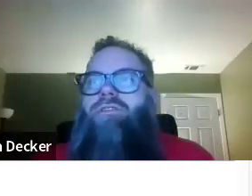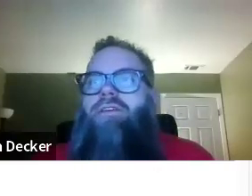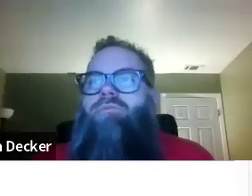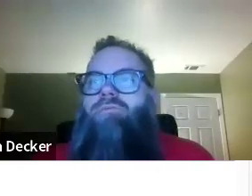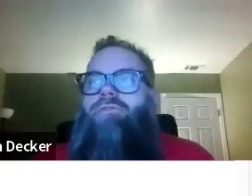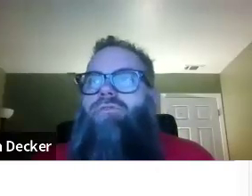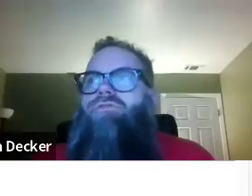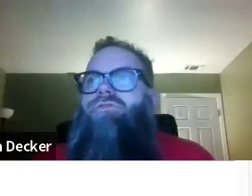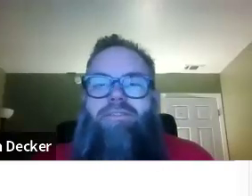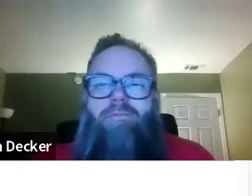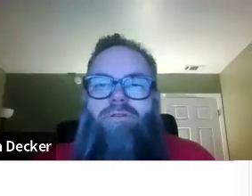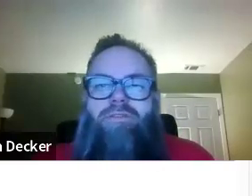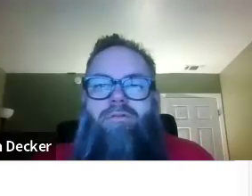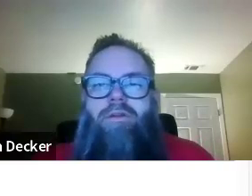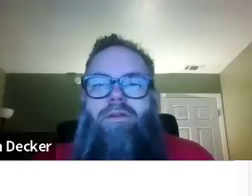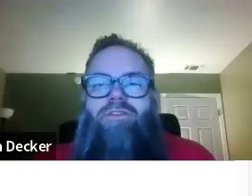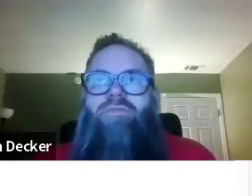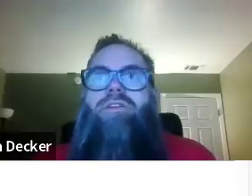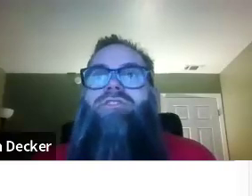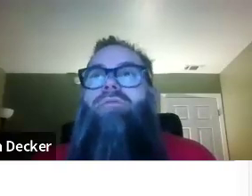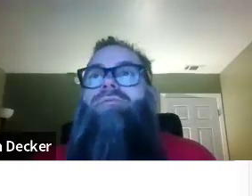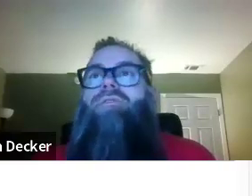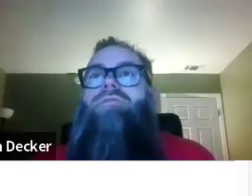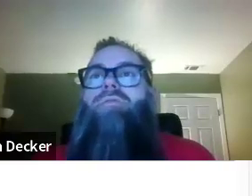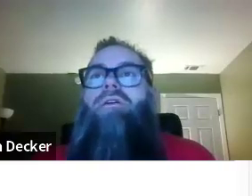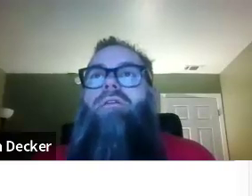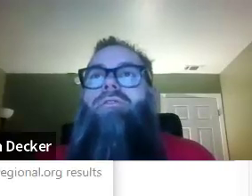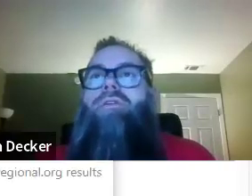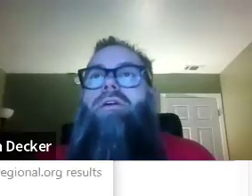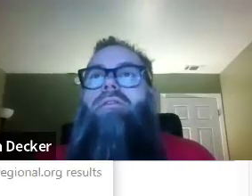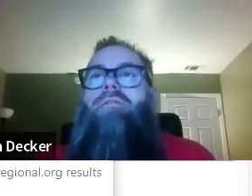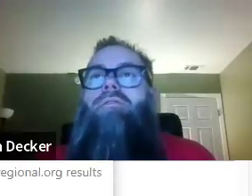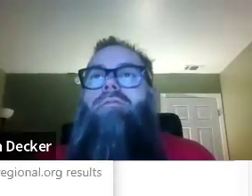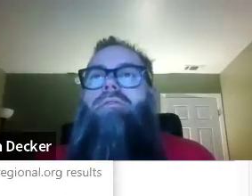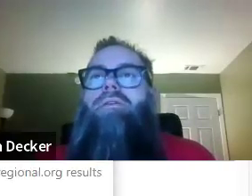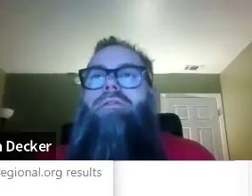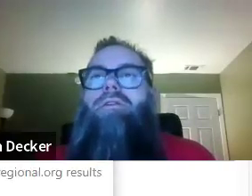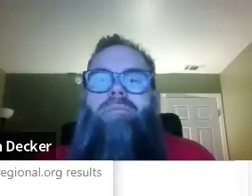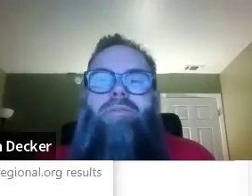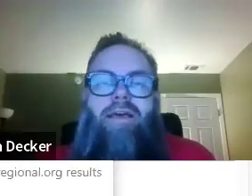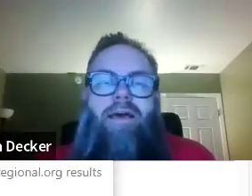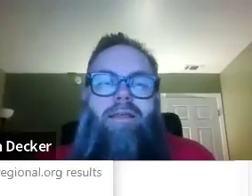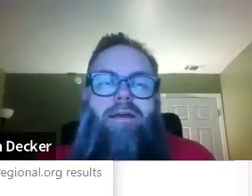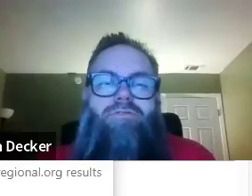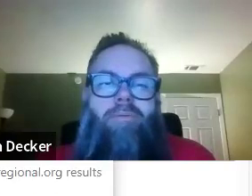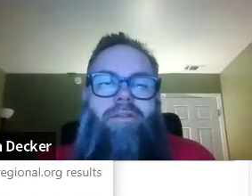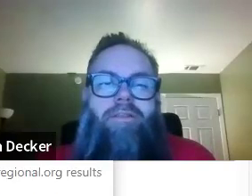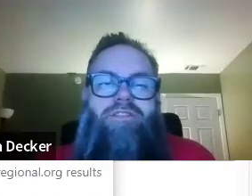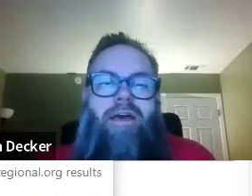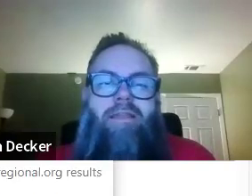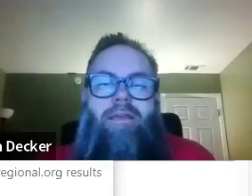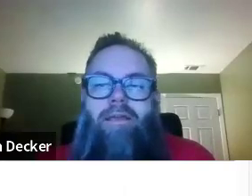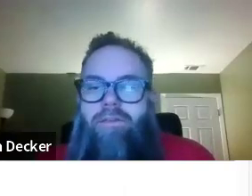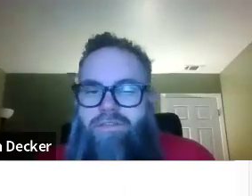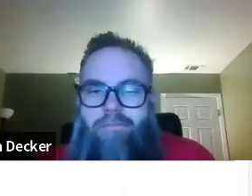more information as we move through to this summer. So just wanted to share with folks where you can get the documents at, and I will drop